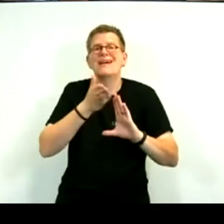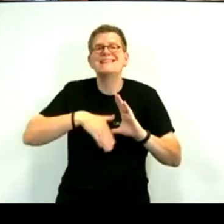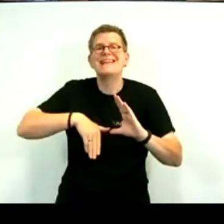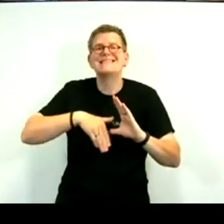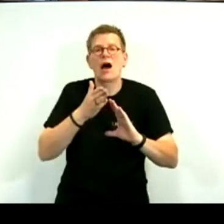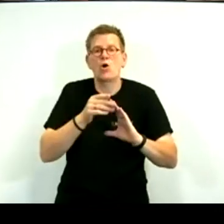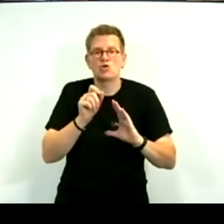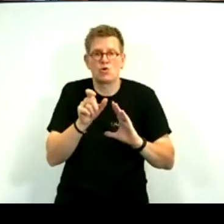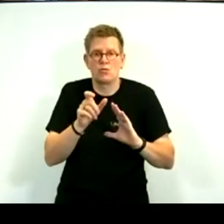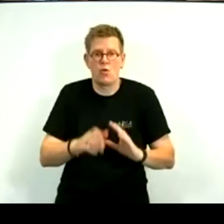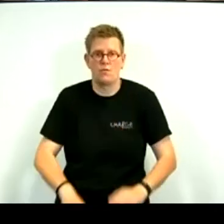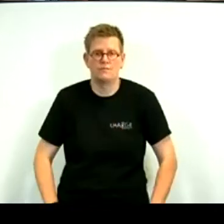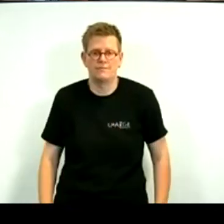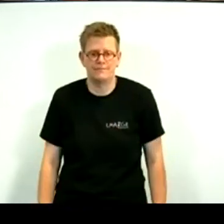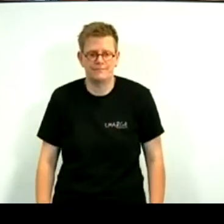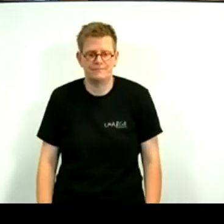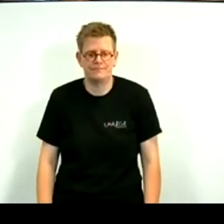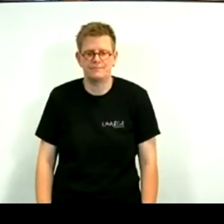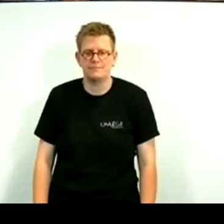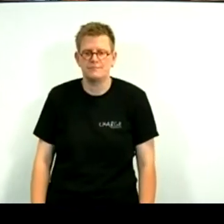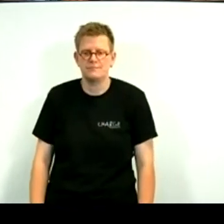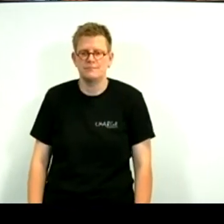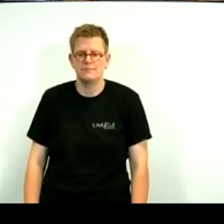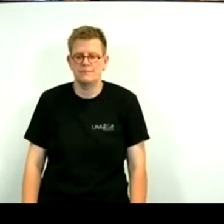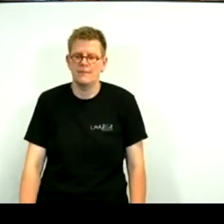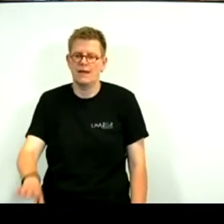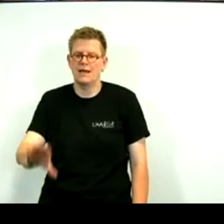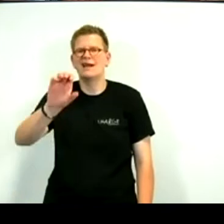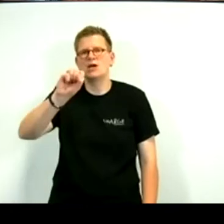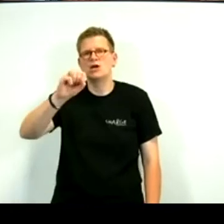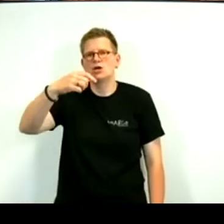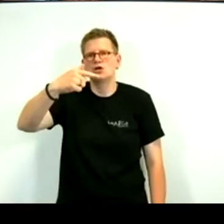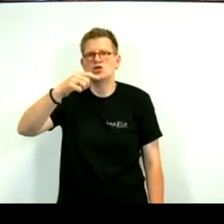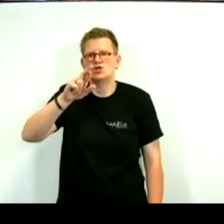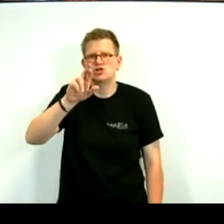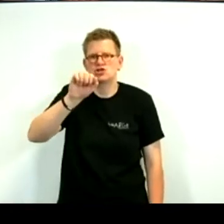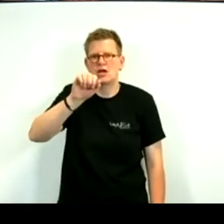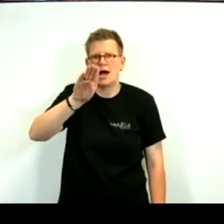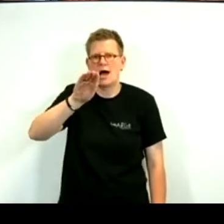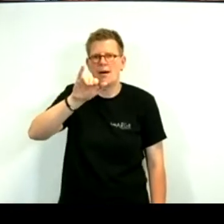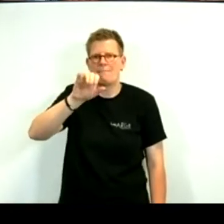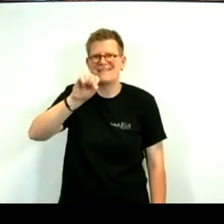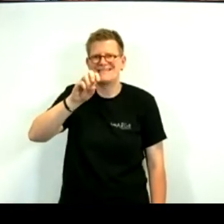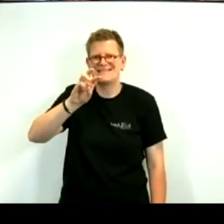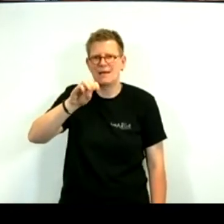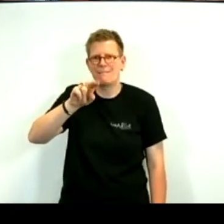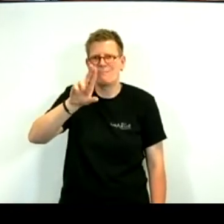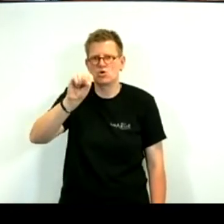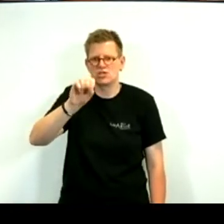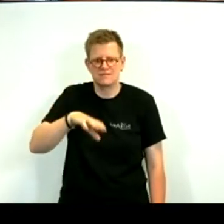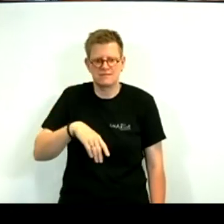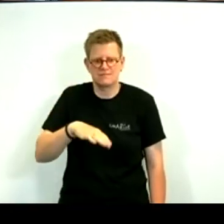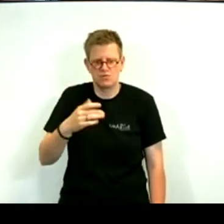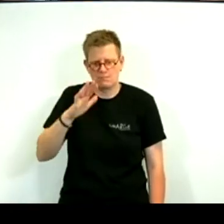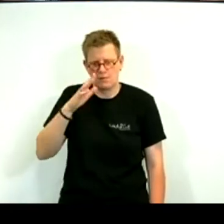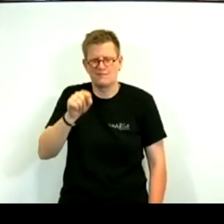with strabismus. You see in this picture, the eyes are not aligned. They're not working together. And